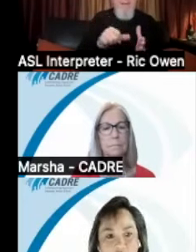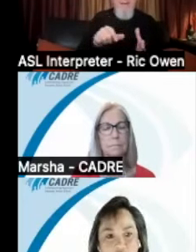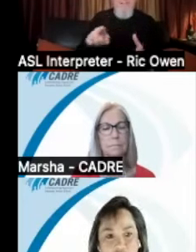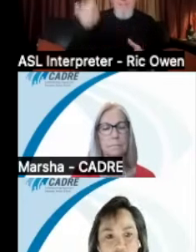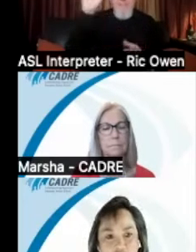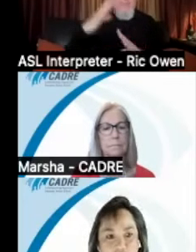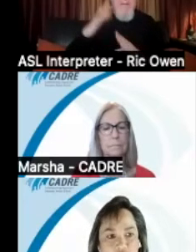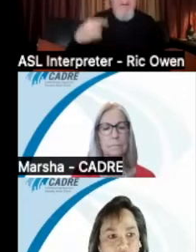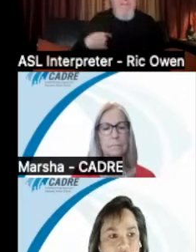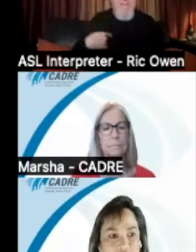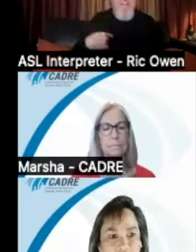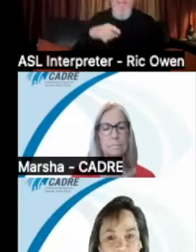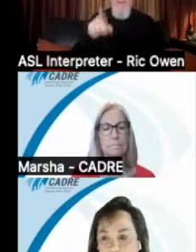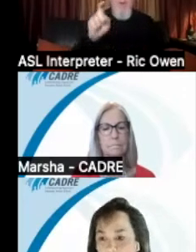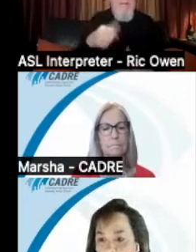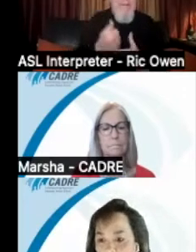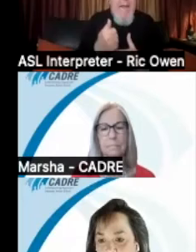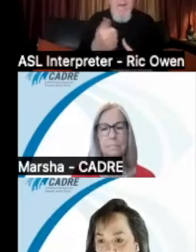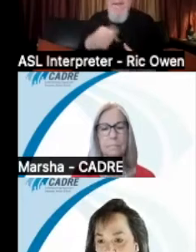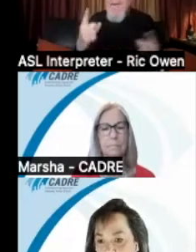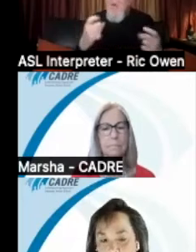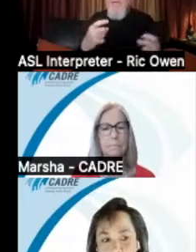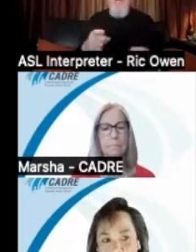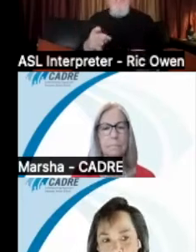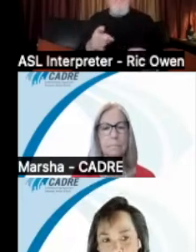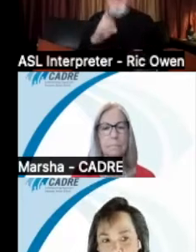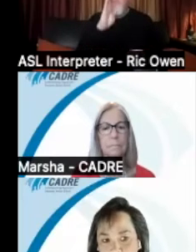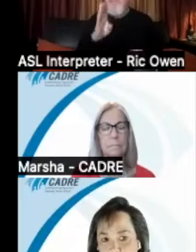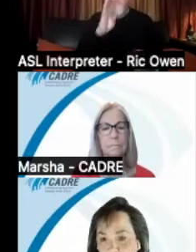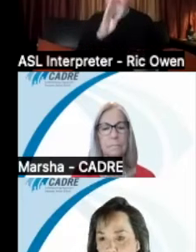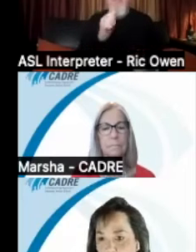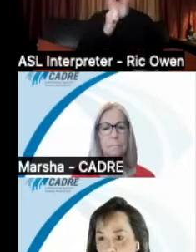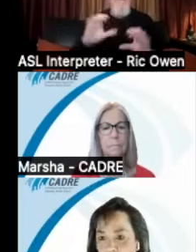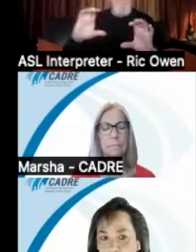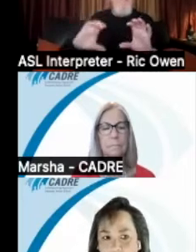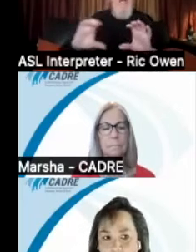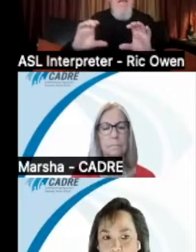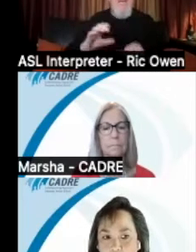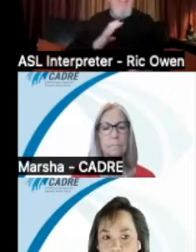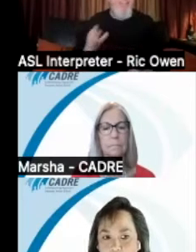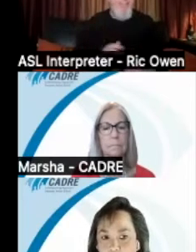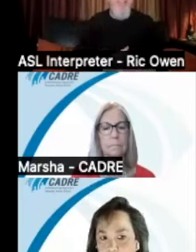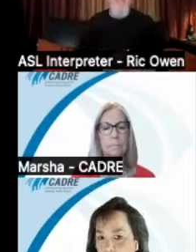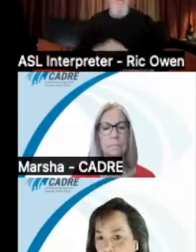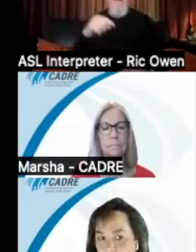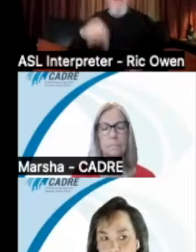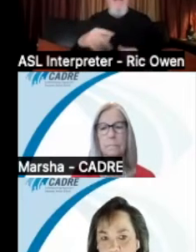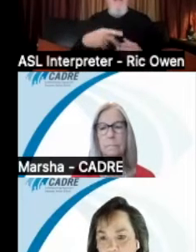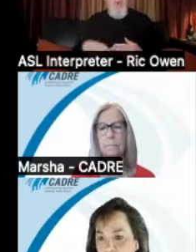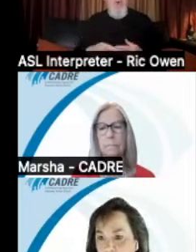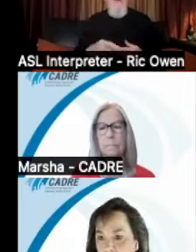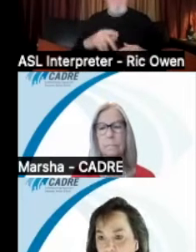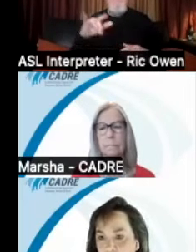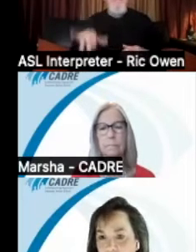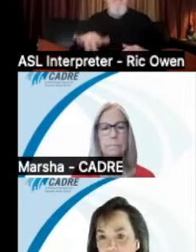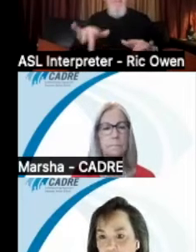any questions or need assistance. We are recording today's program, both for those who need or request